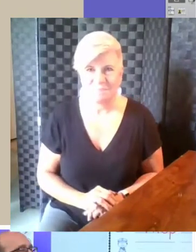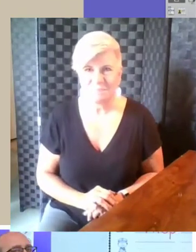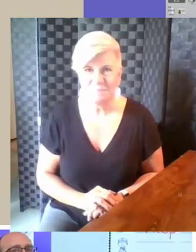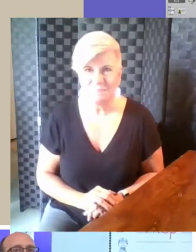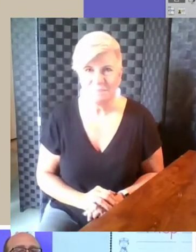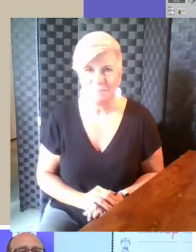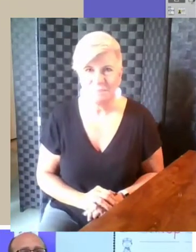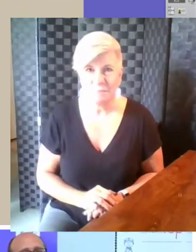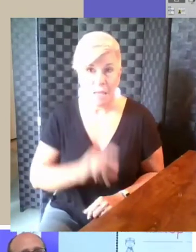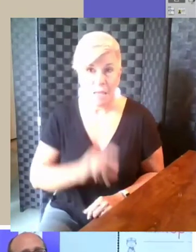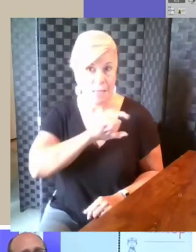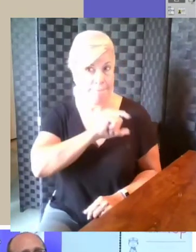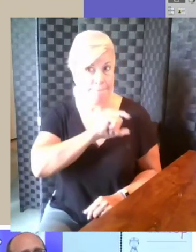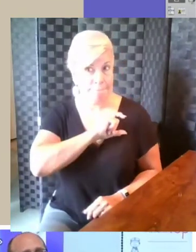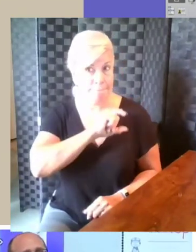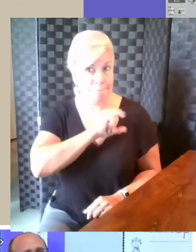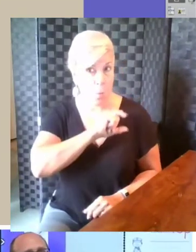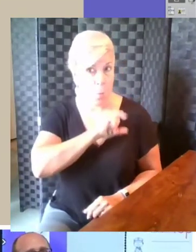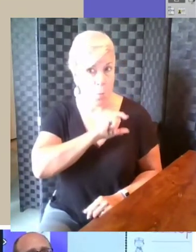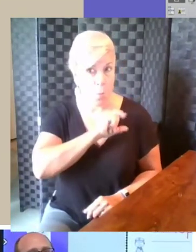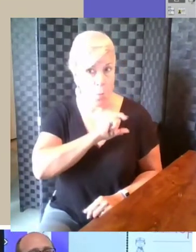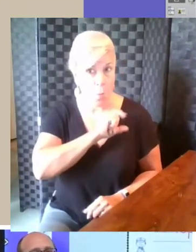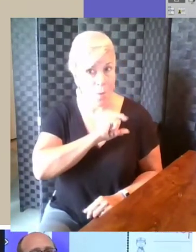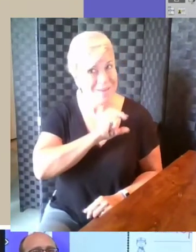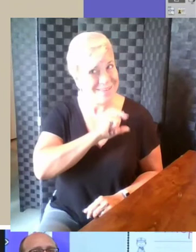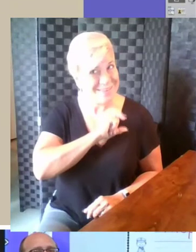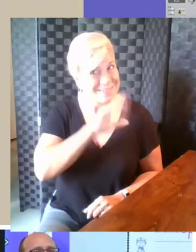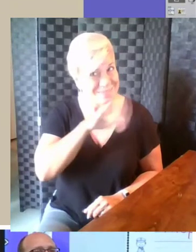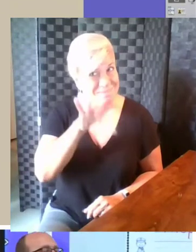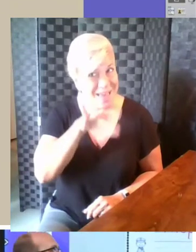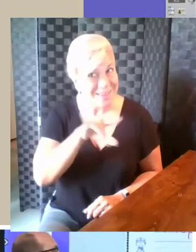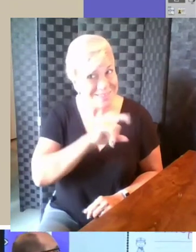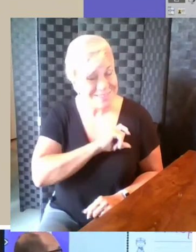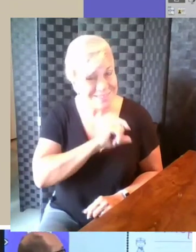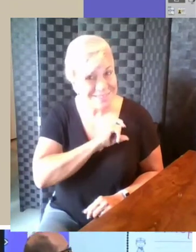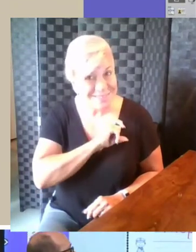A cop. Spell it, please.